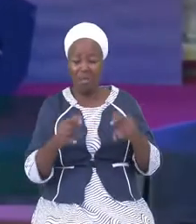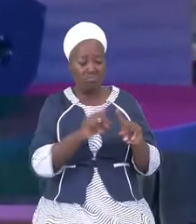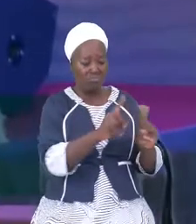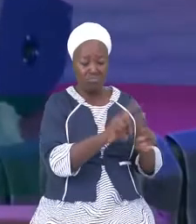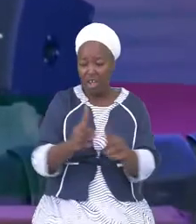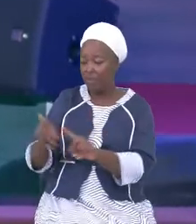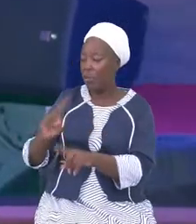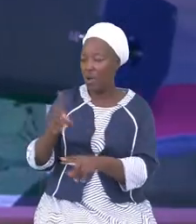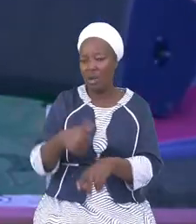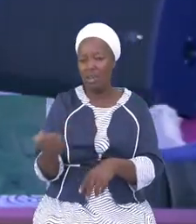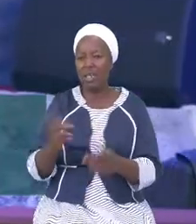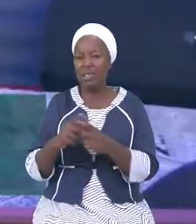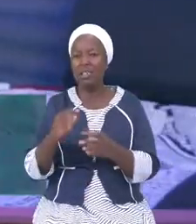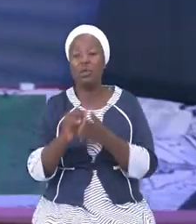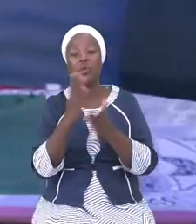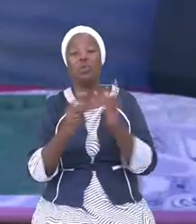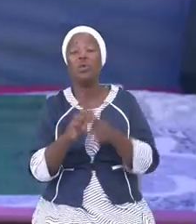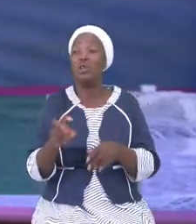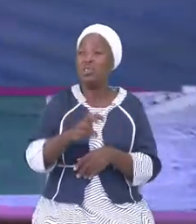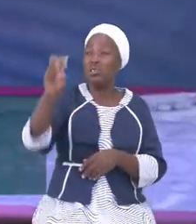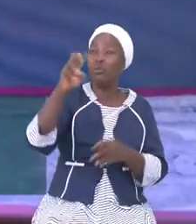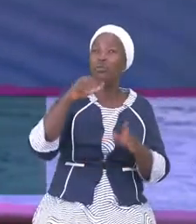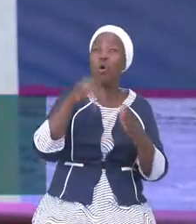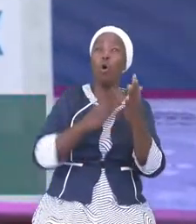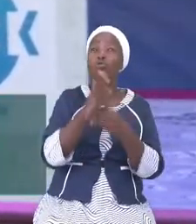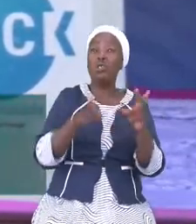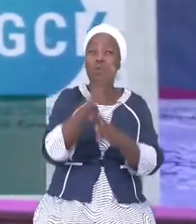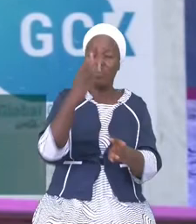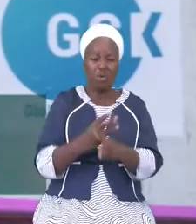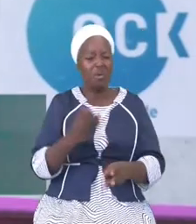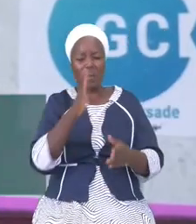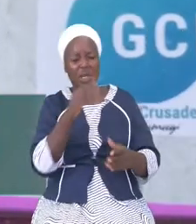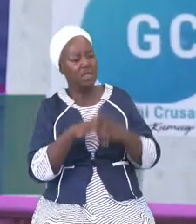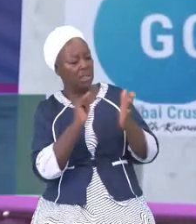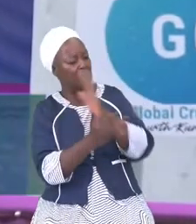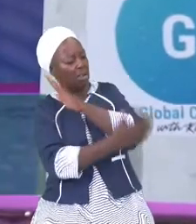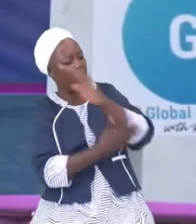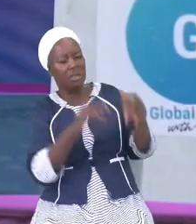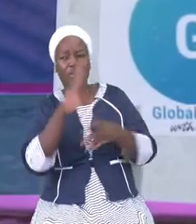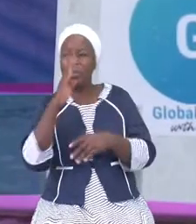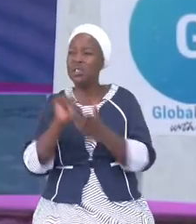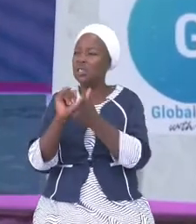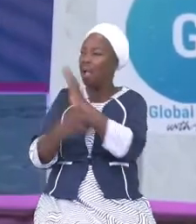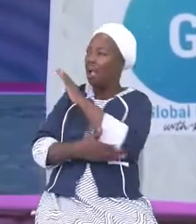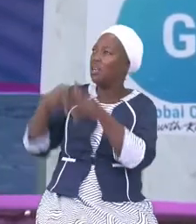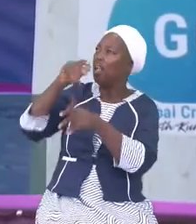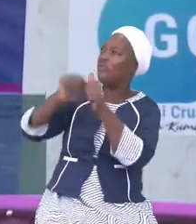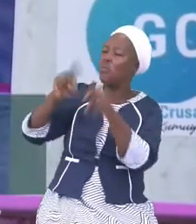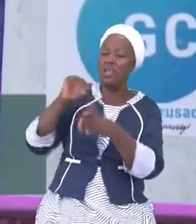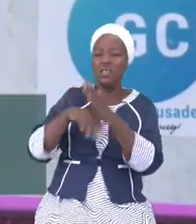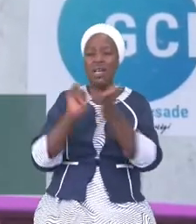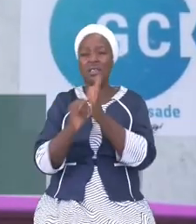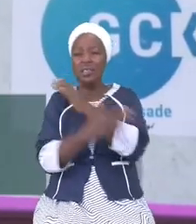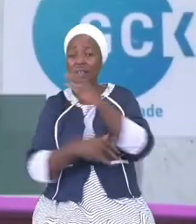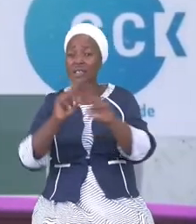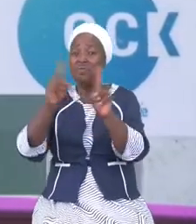the world. He wants to be in every country in the world. He's obsessed with that, and he spends his life